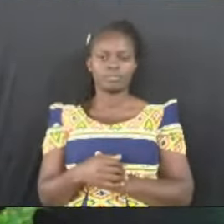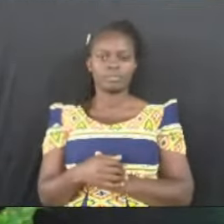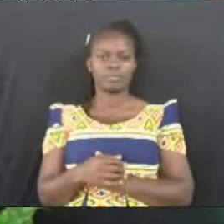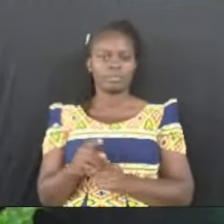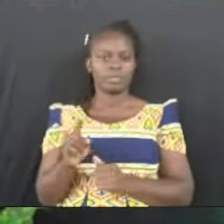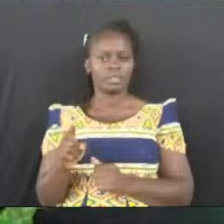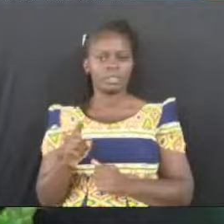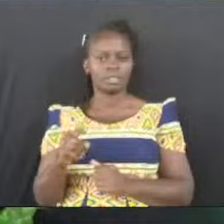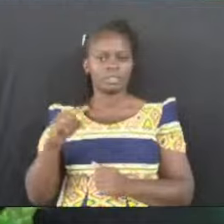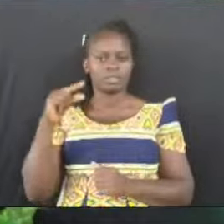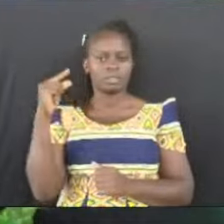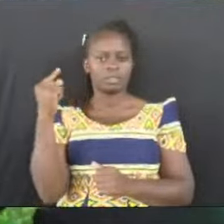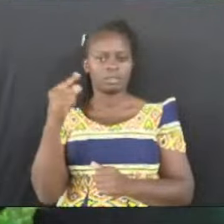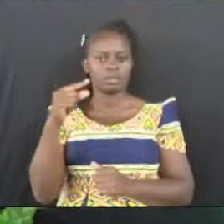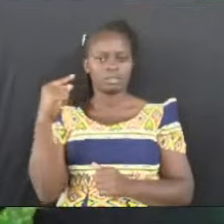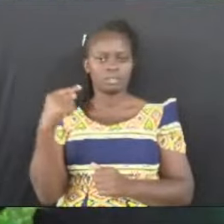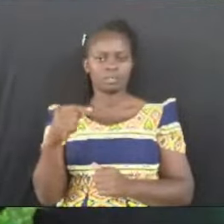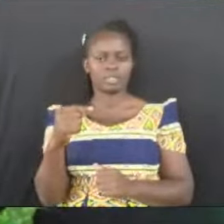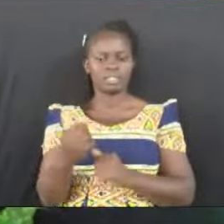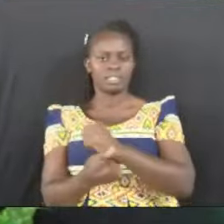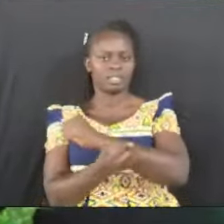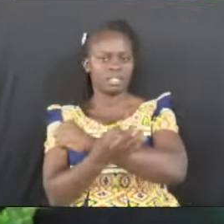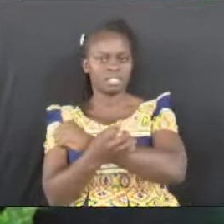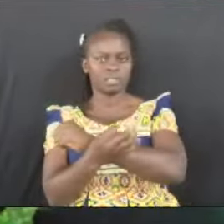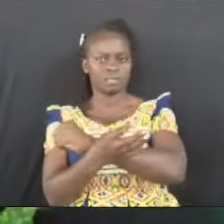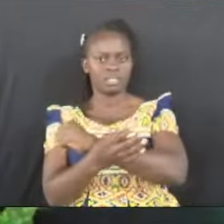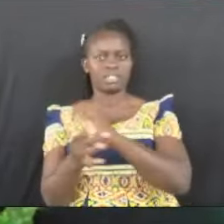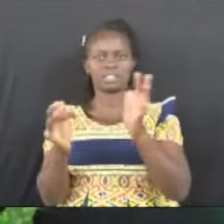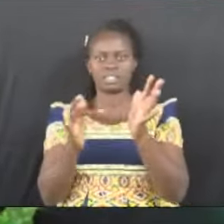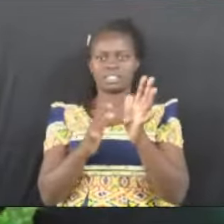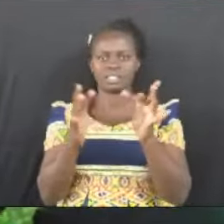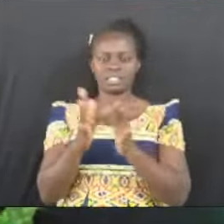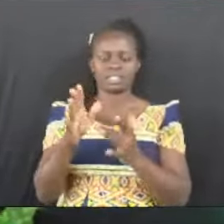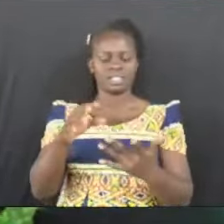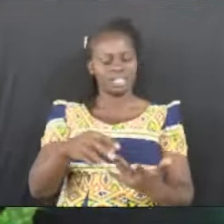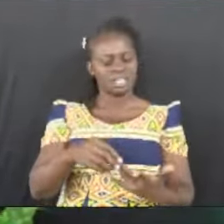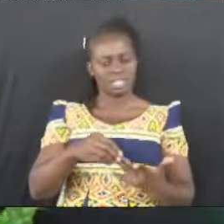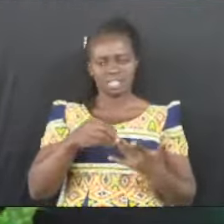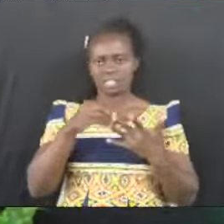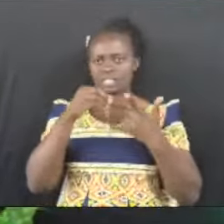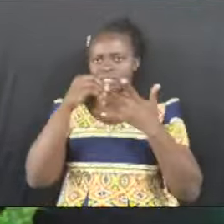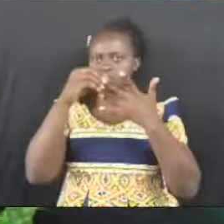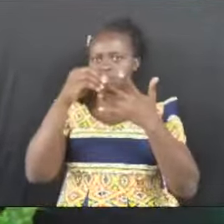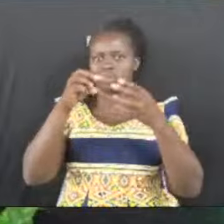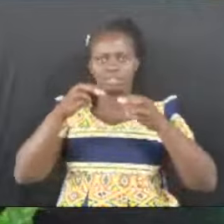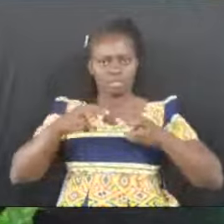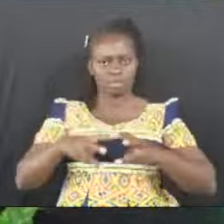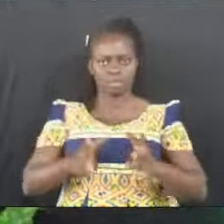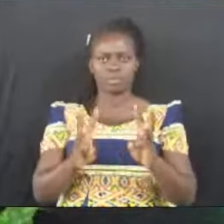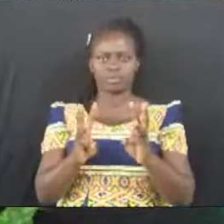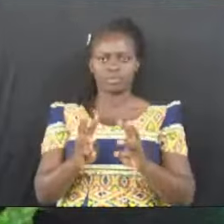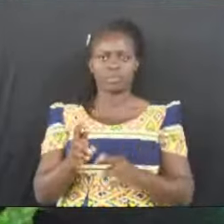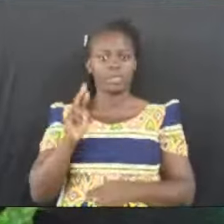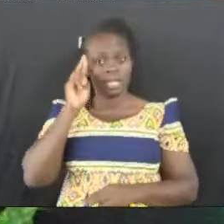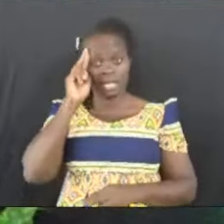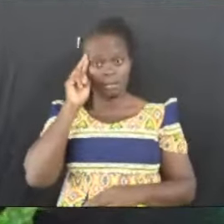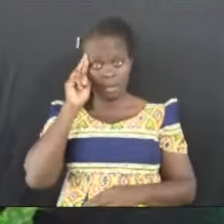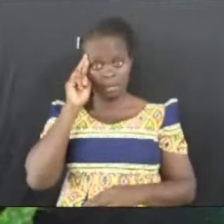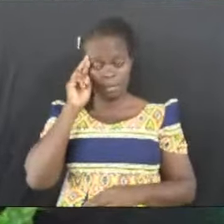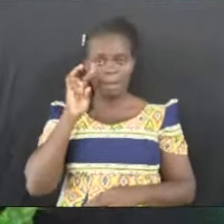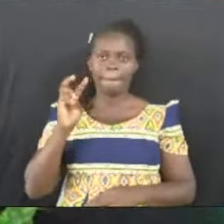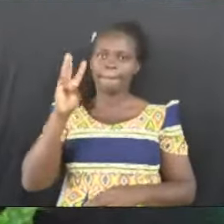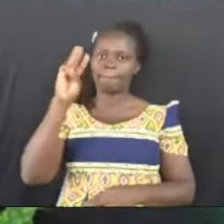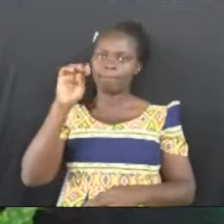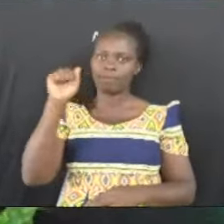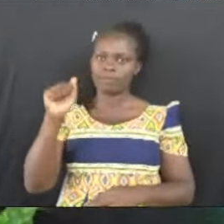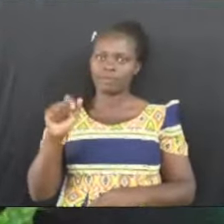in a unique way. Every Gospel is like that. But Matthew, remember, he finishes